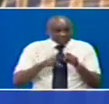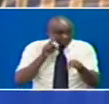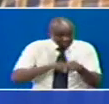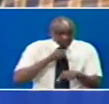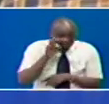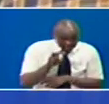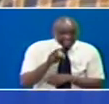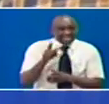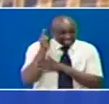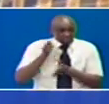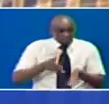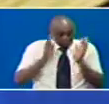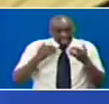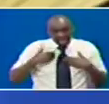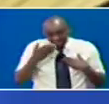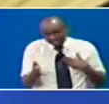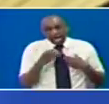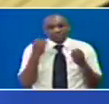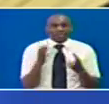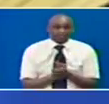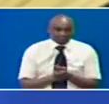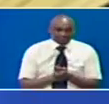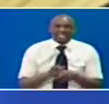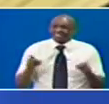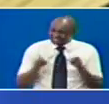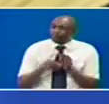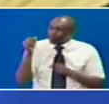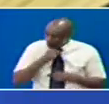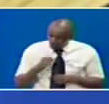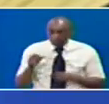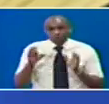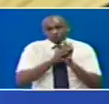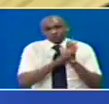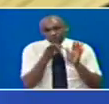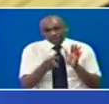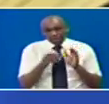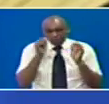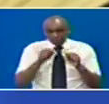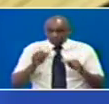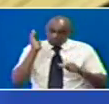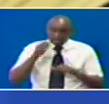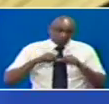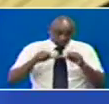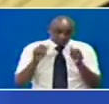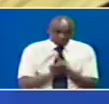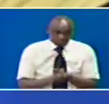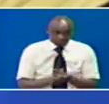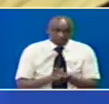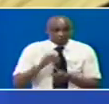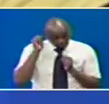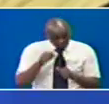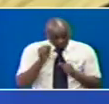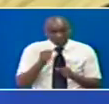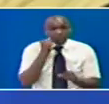the legal means that are there within the country. So the same old constitution is going to continue. We will be able to